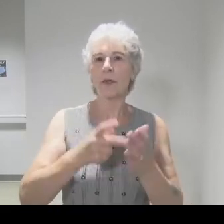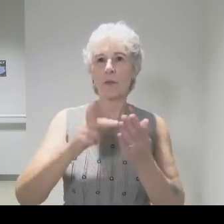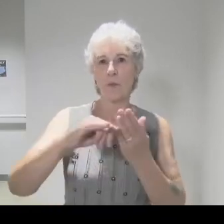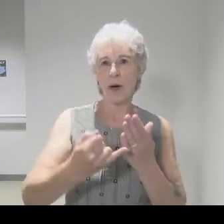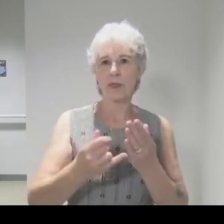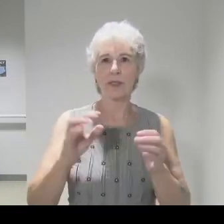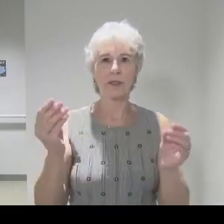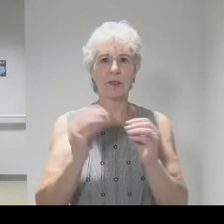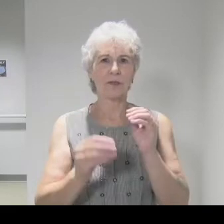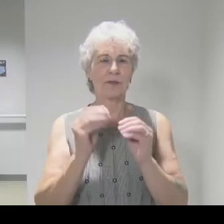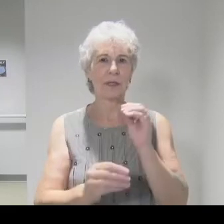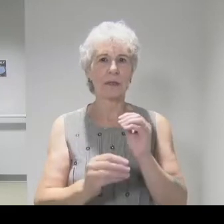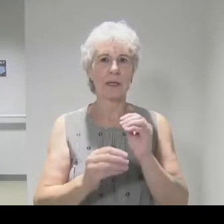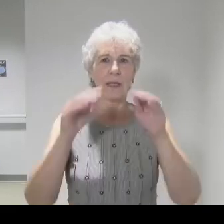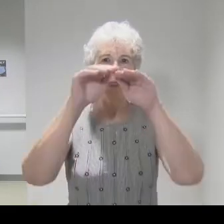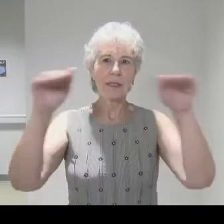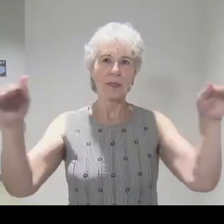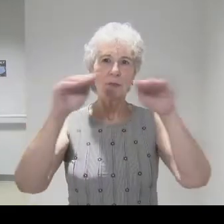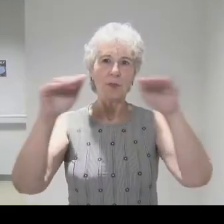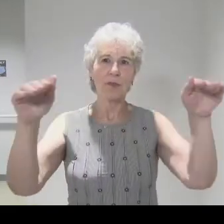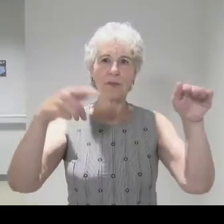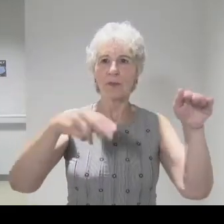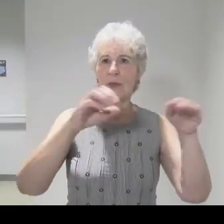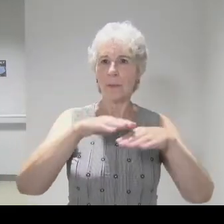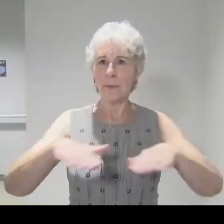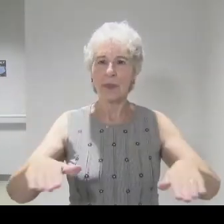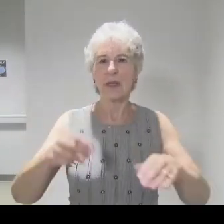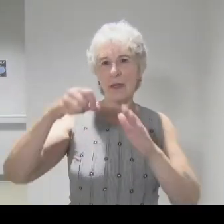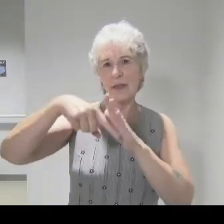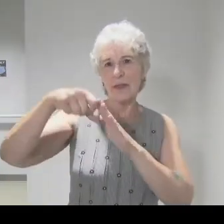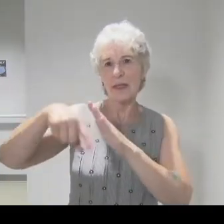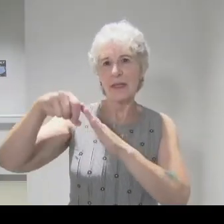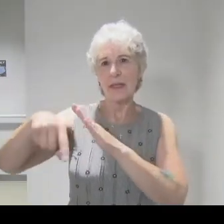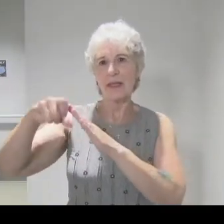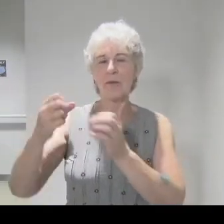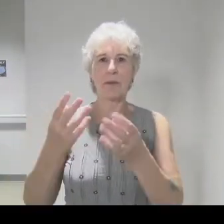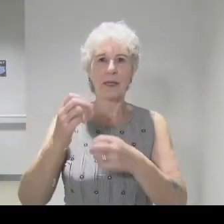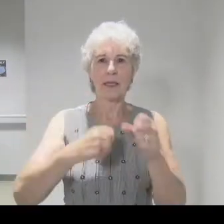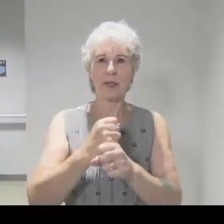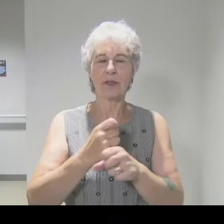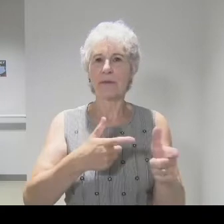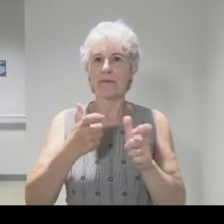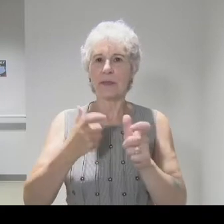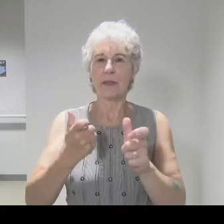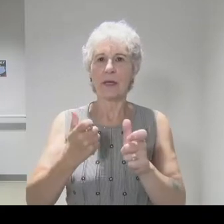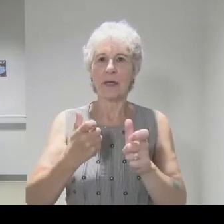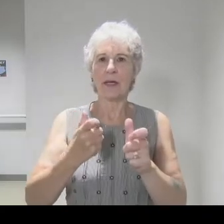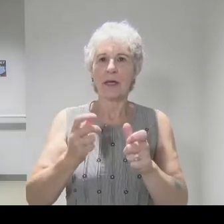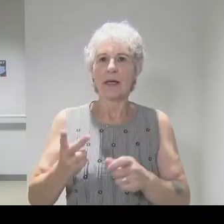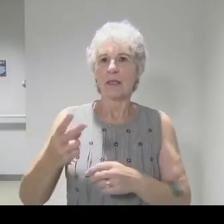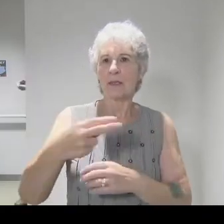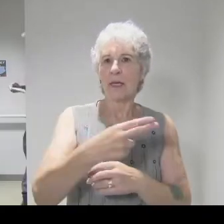fix a porch roof that had been leaking for years. And so I quickly just cut some